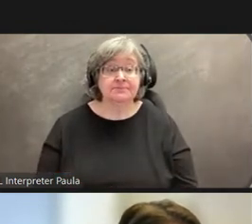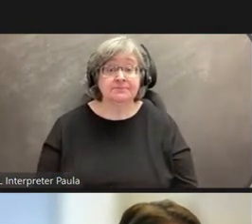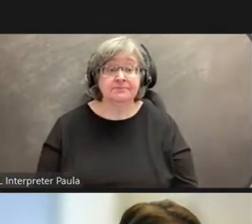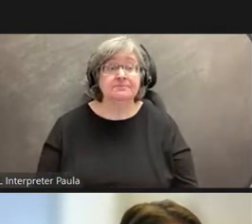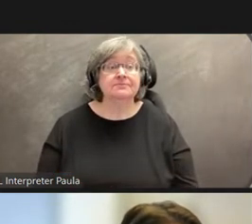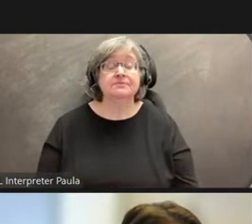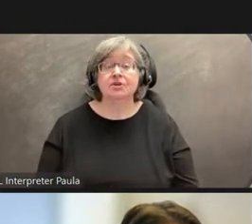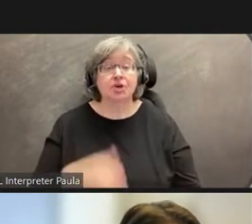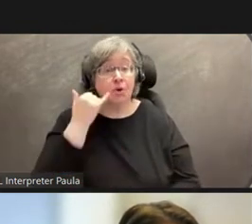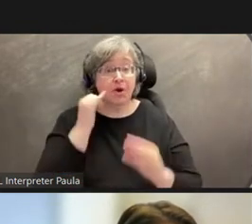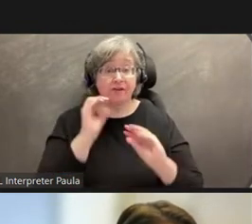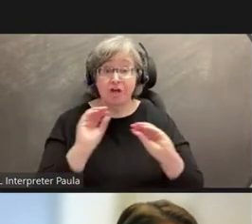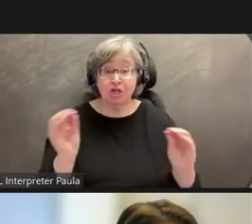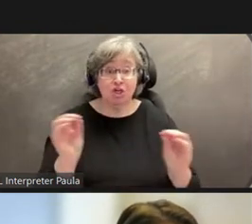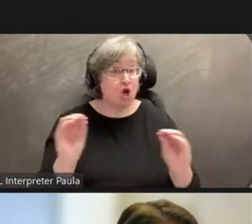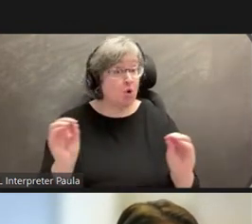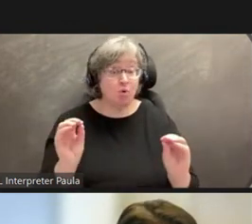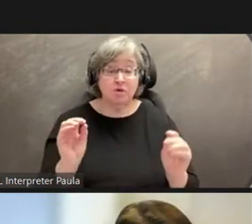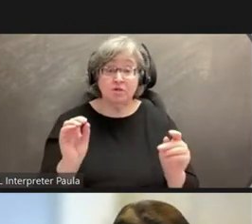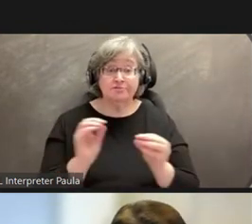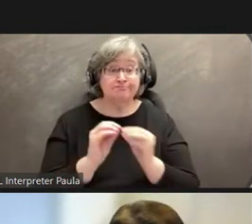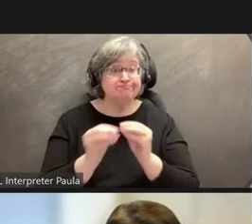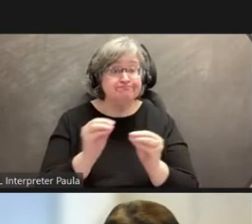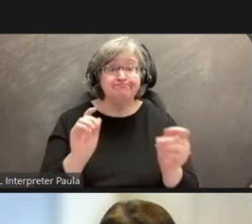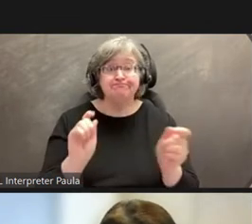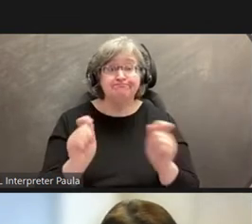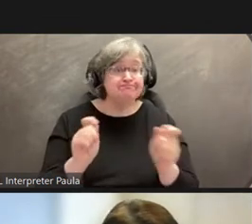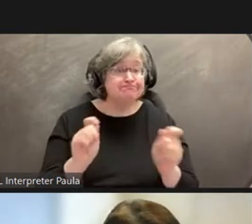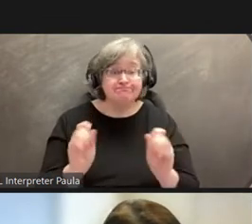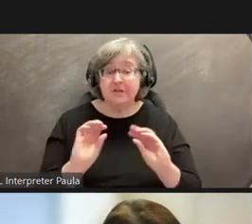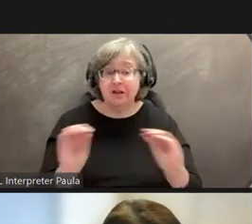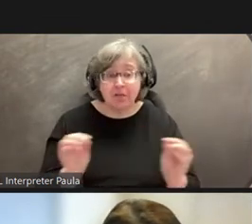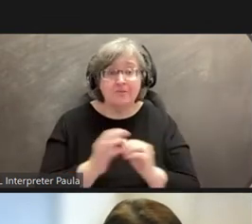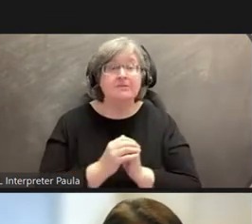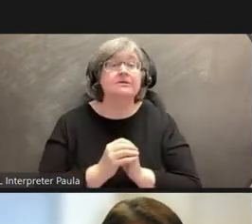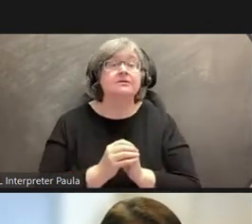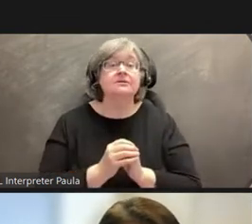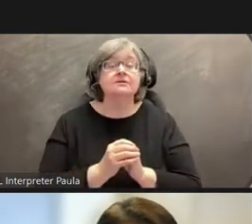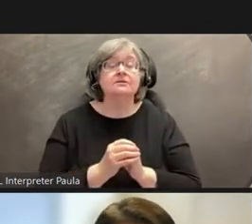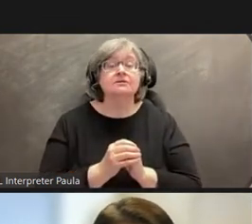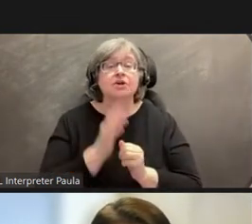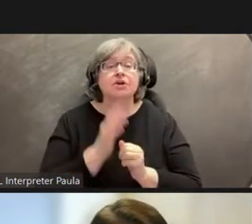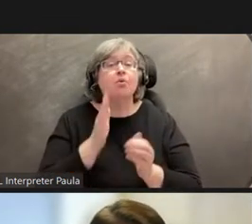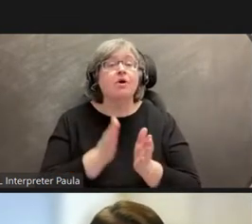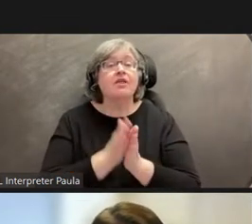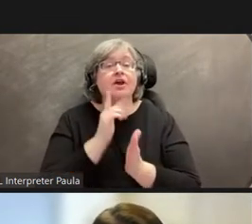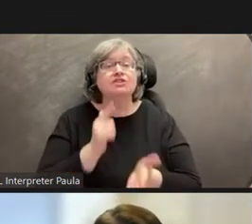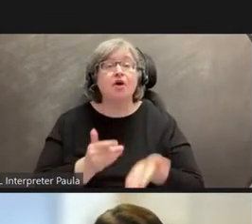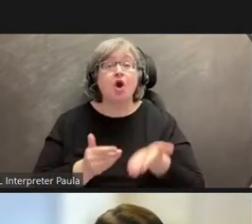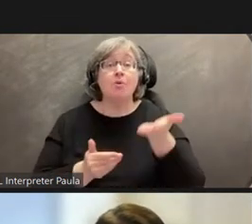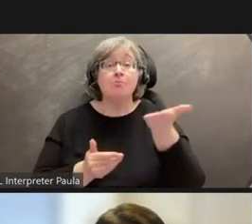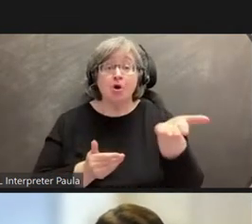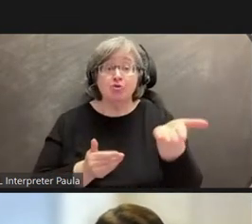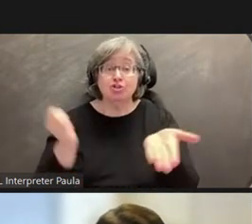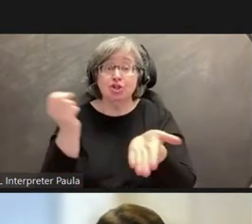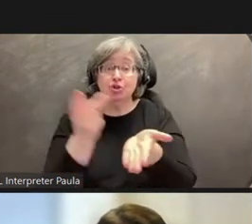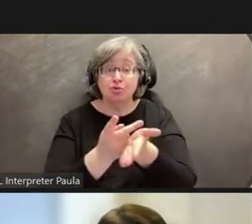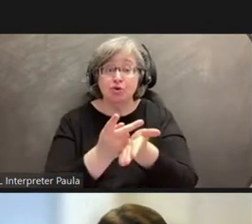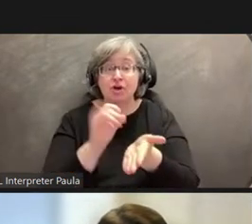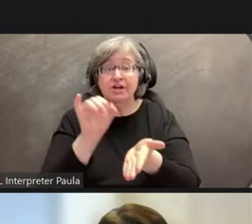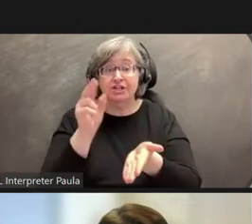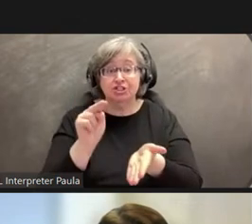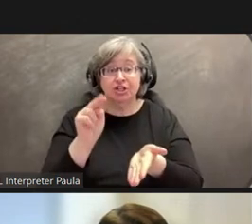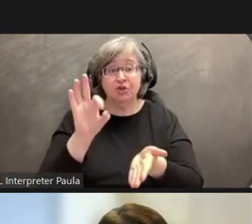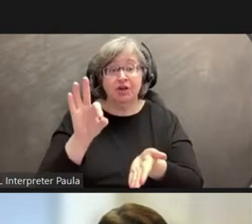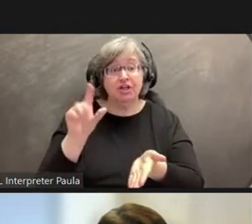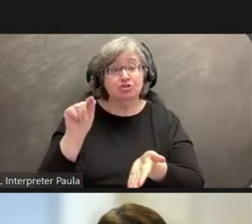Okay, if there are no changes or corrections, I'm going to ask for a motion to approve the January 9,